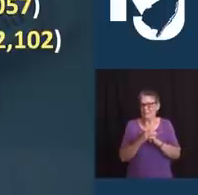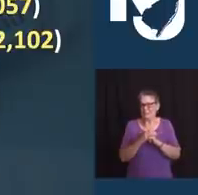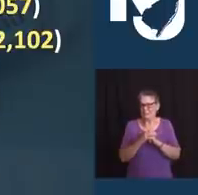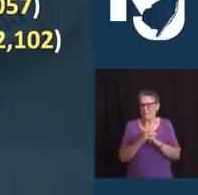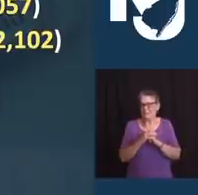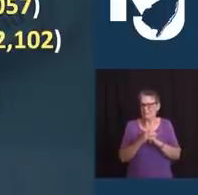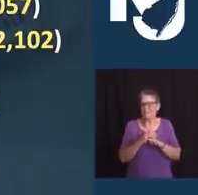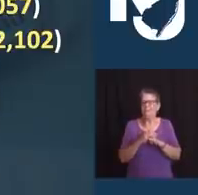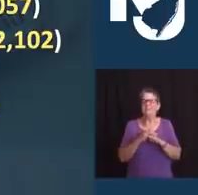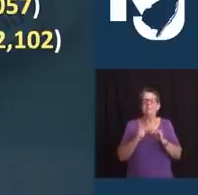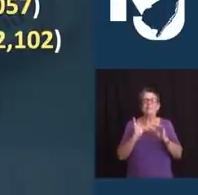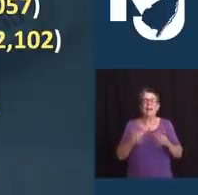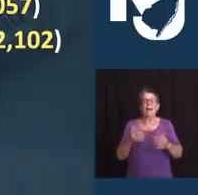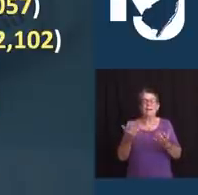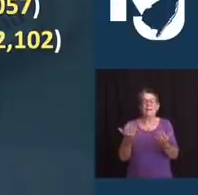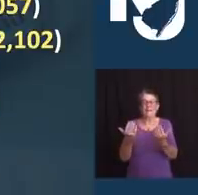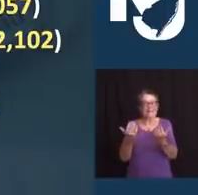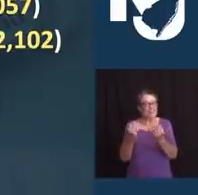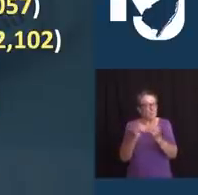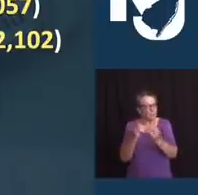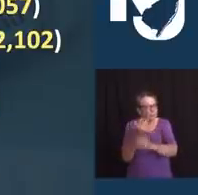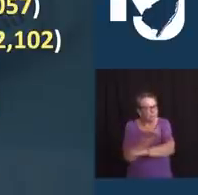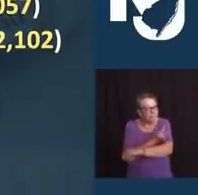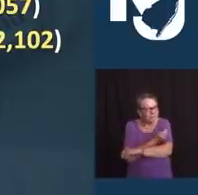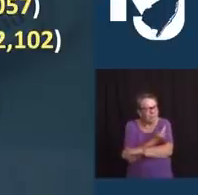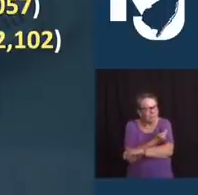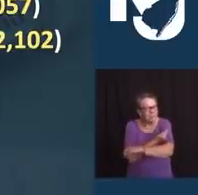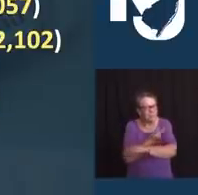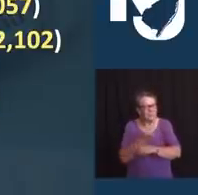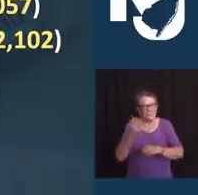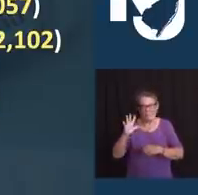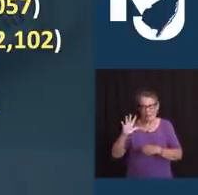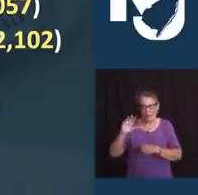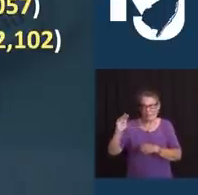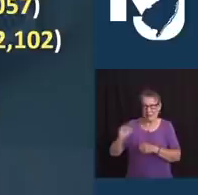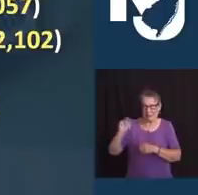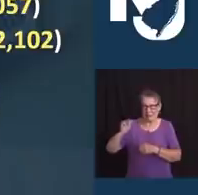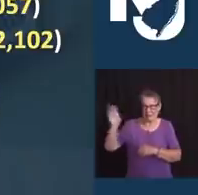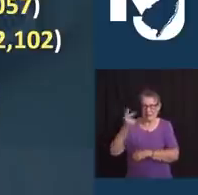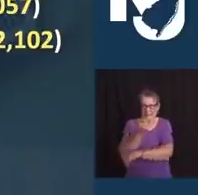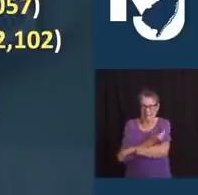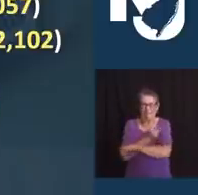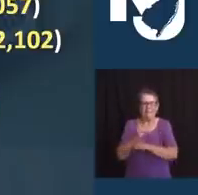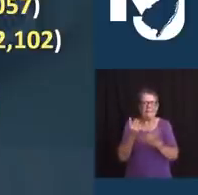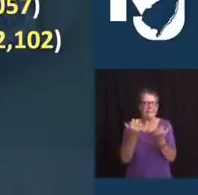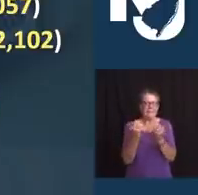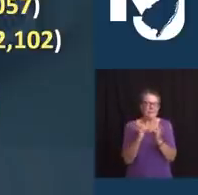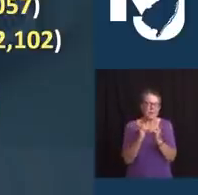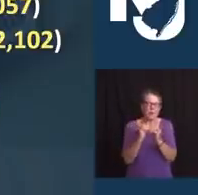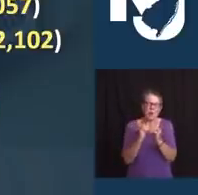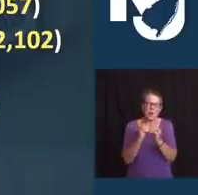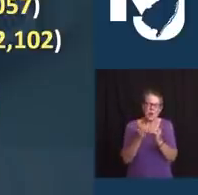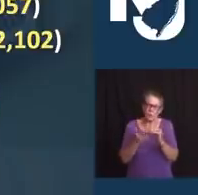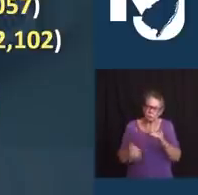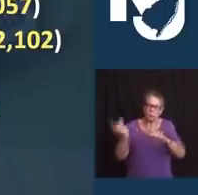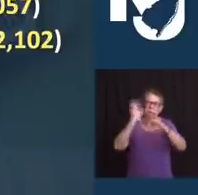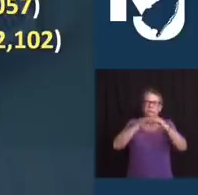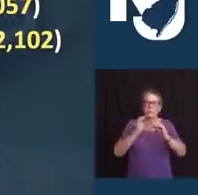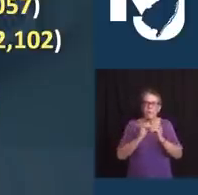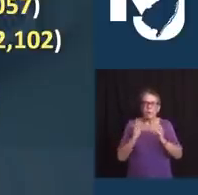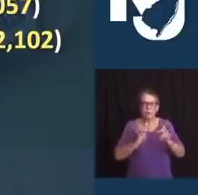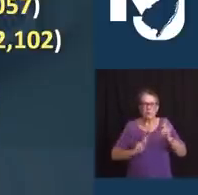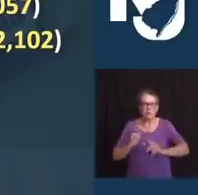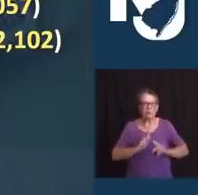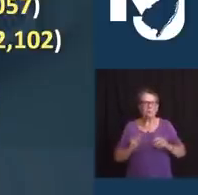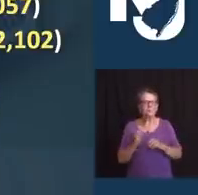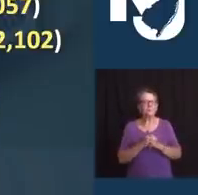stronger. Reporting an additional 937 positive PCRs, 216 presumed positive antigens.